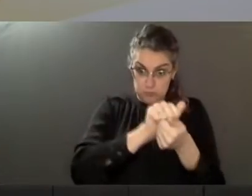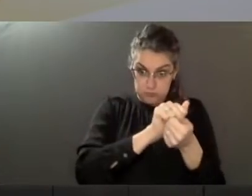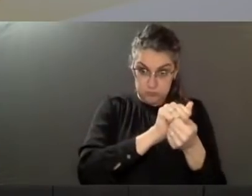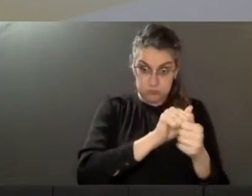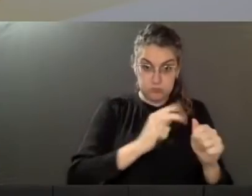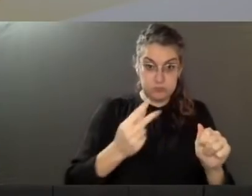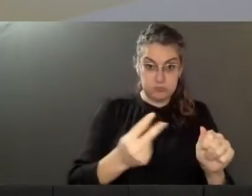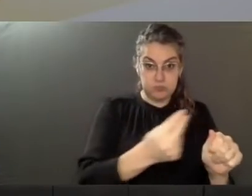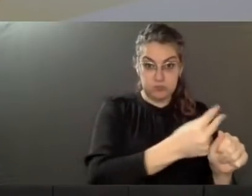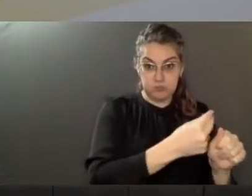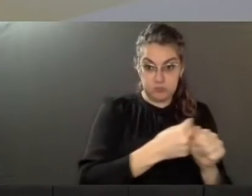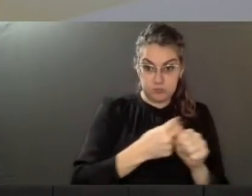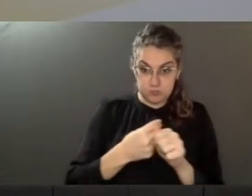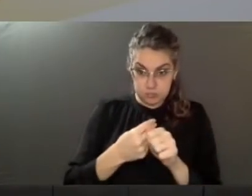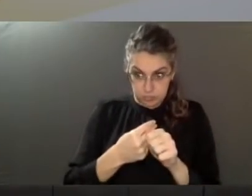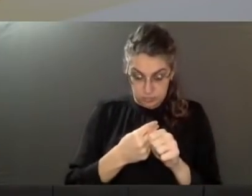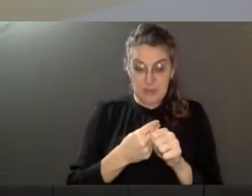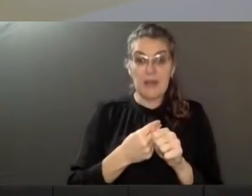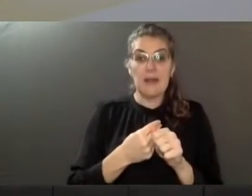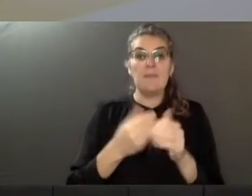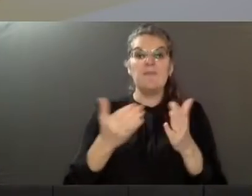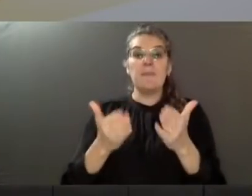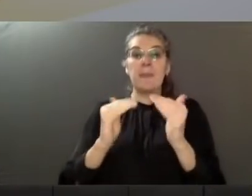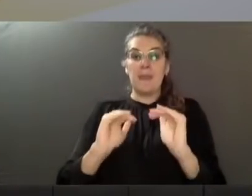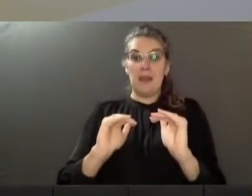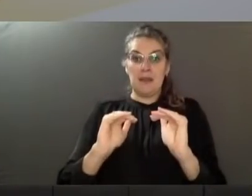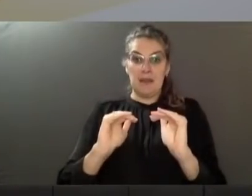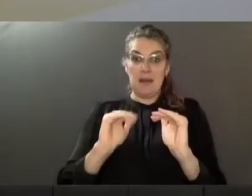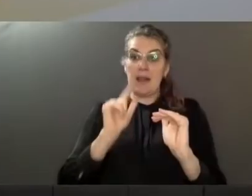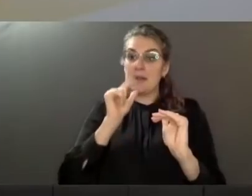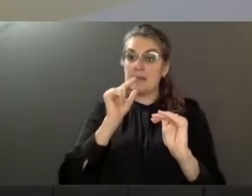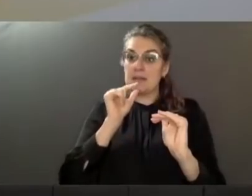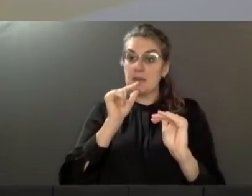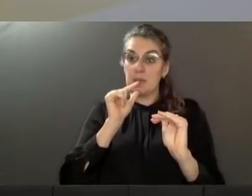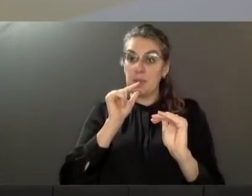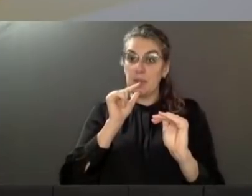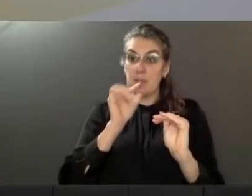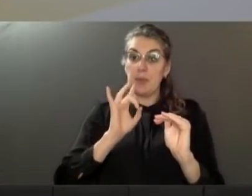the end of March, starting with those over 80 years of